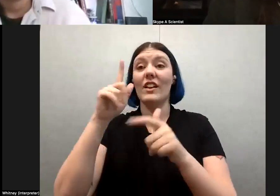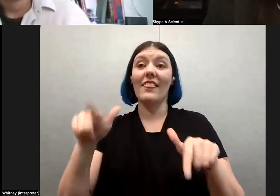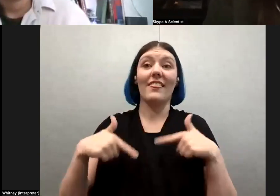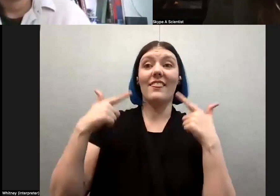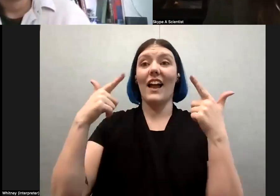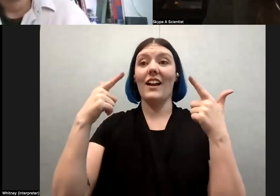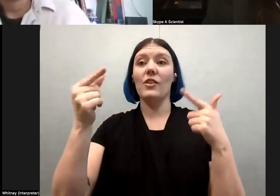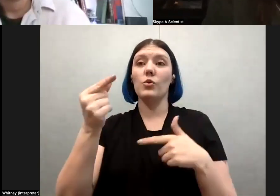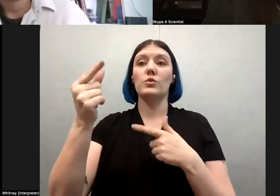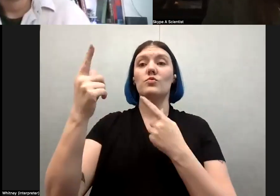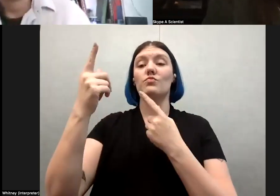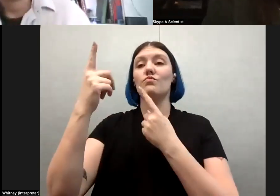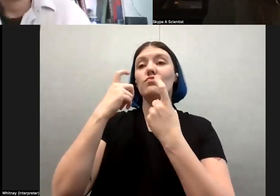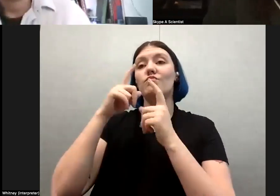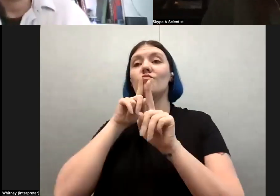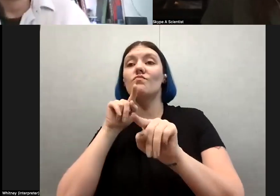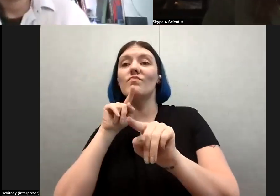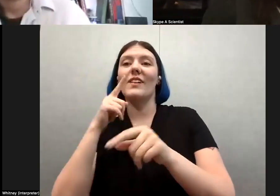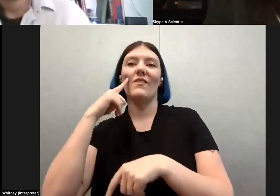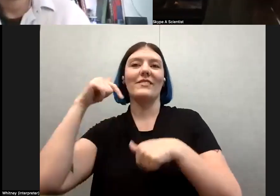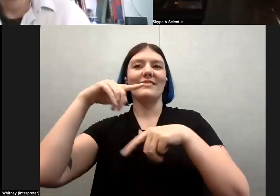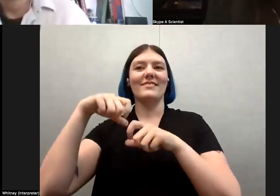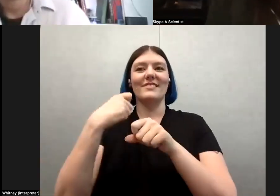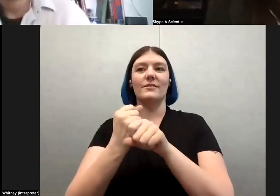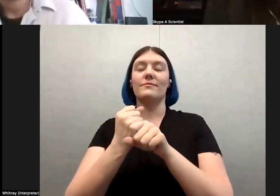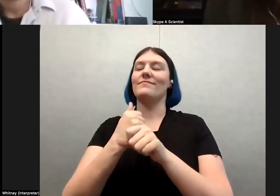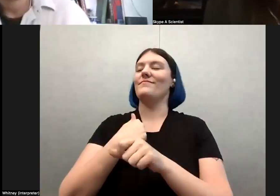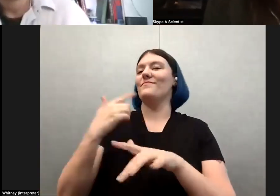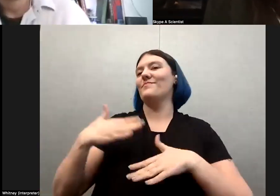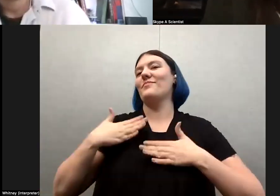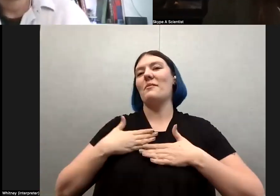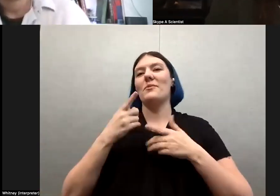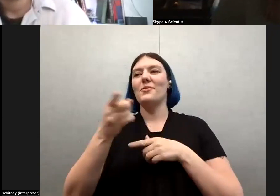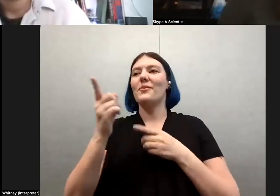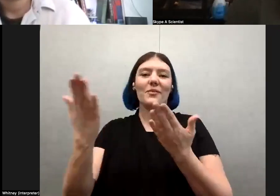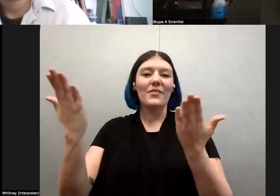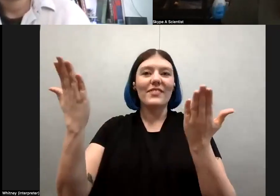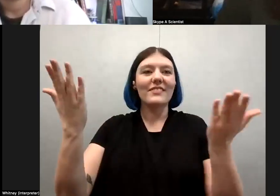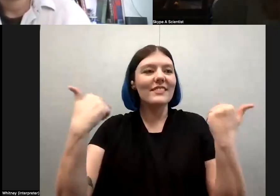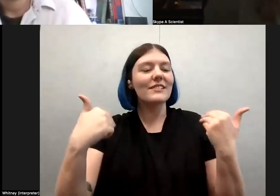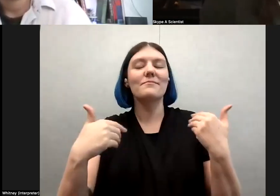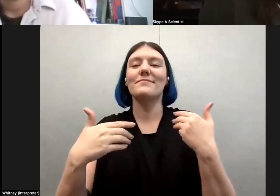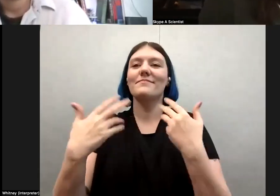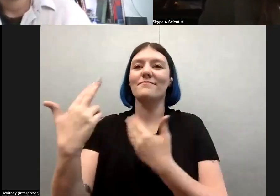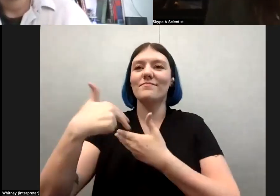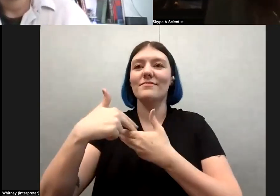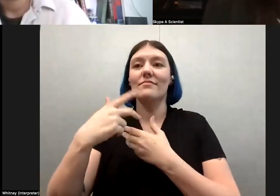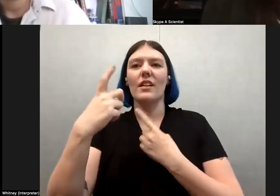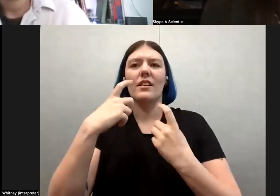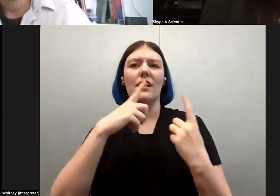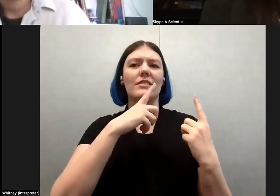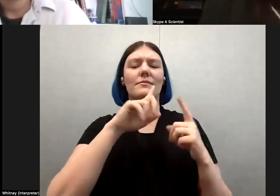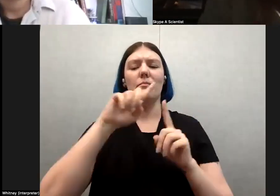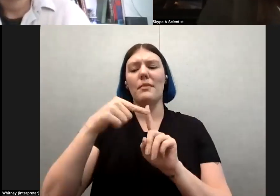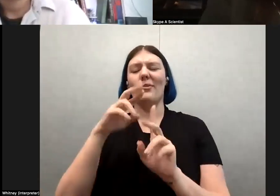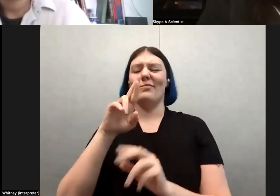Q&A session for the year 2023. Really happy that you're all here joining us to ask questions about restoration ecology.